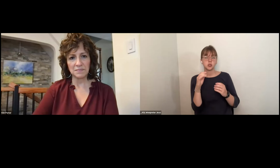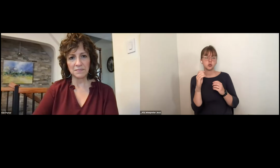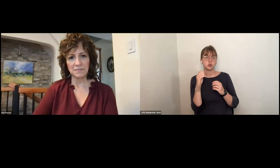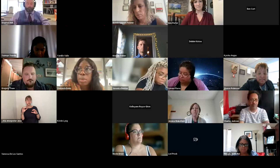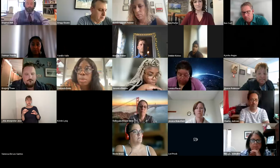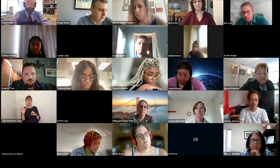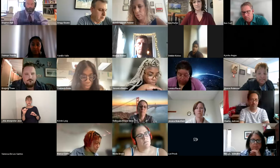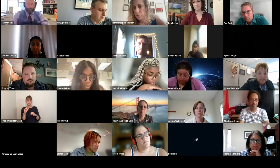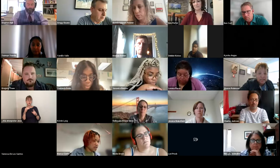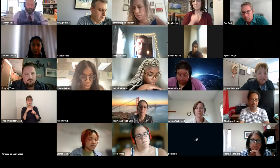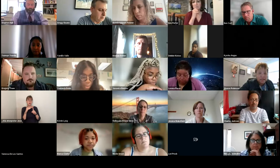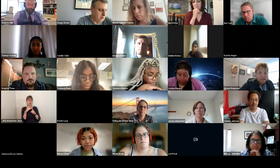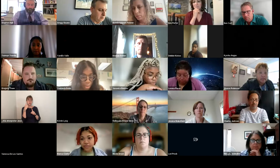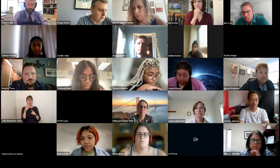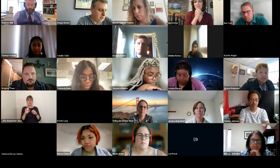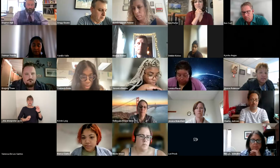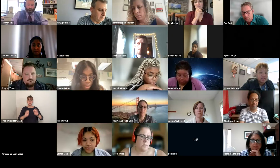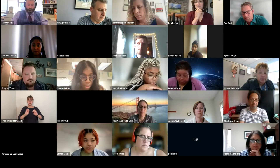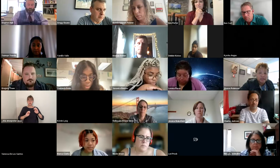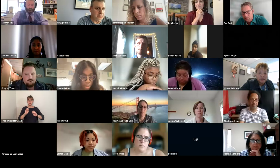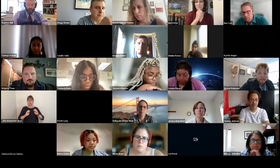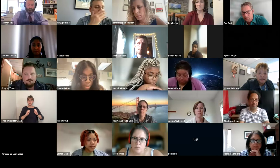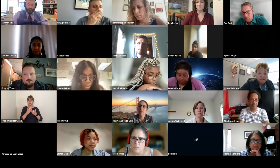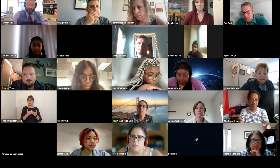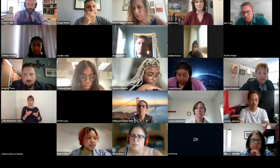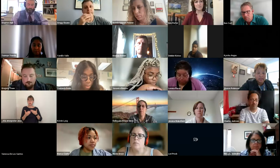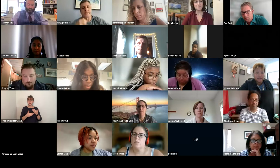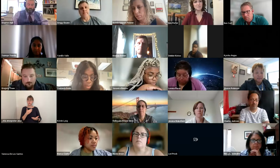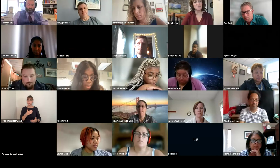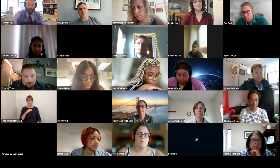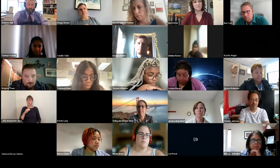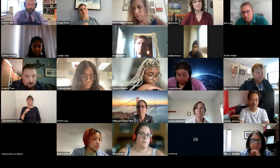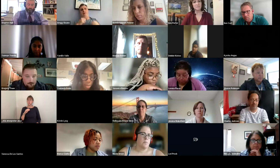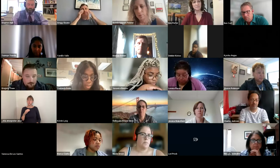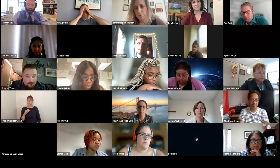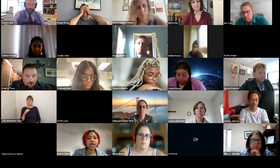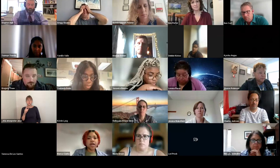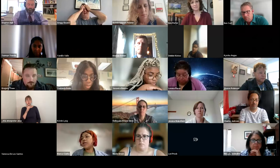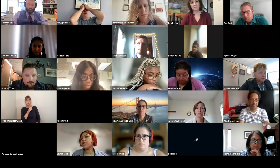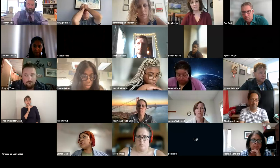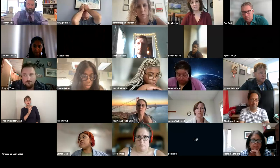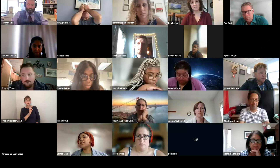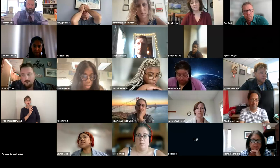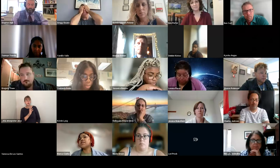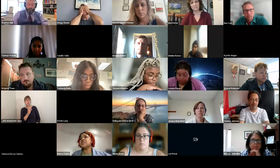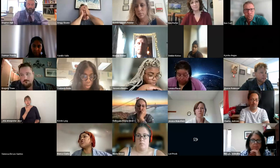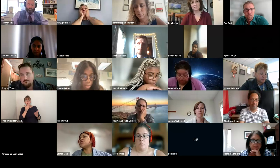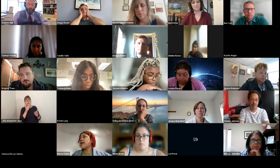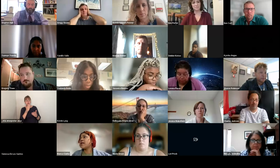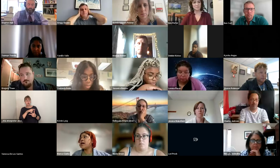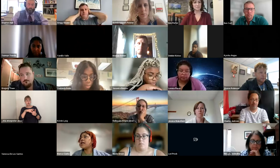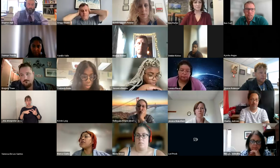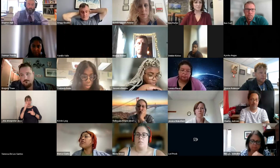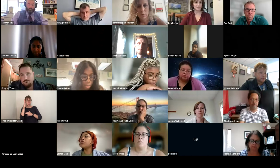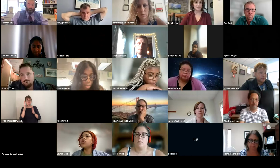evaluation process? Yeah, sure thing. Well, again, thanks so much to all of the speakers. This was a true